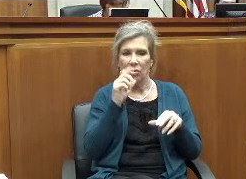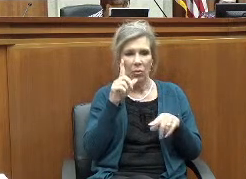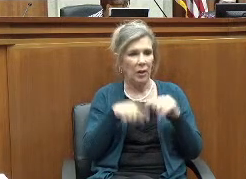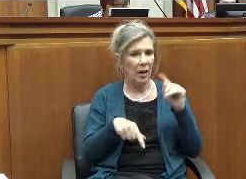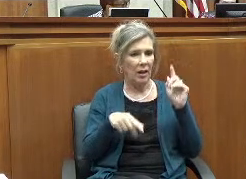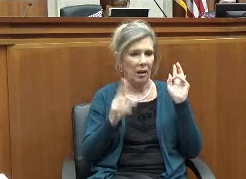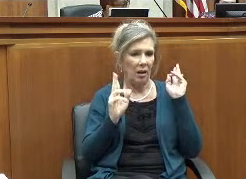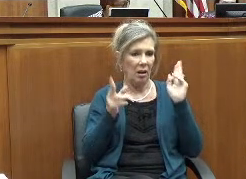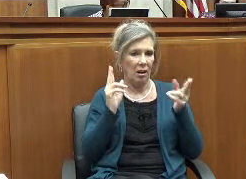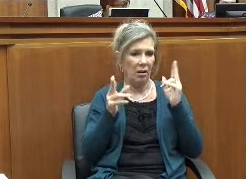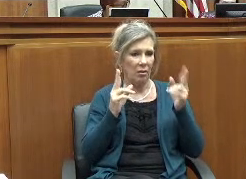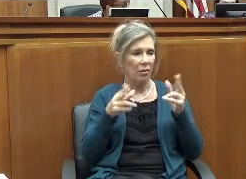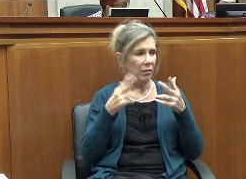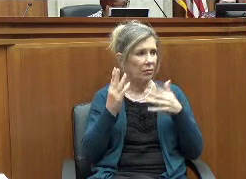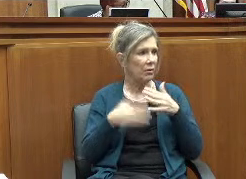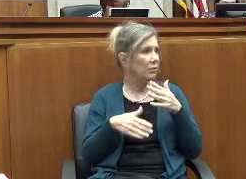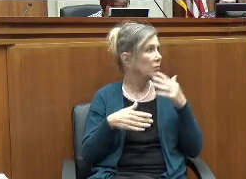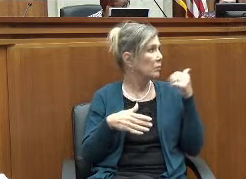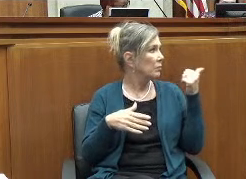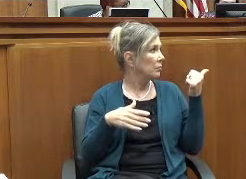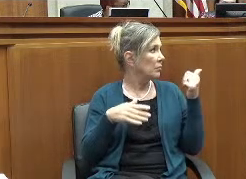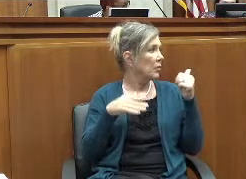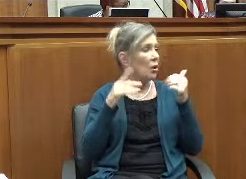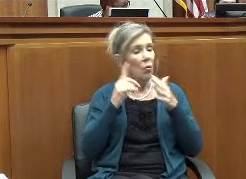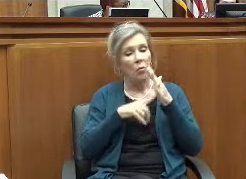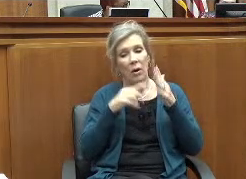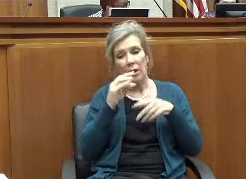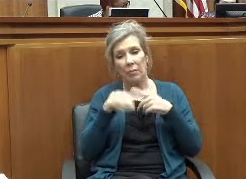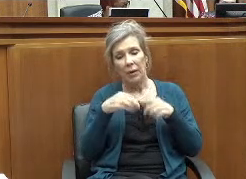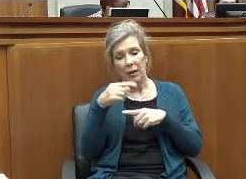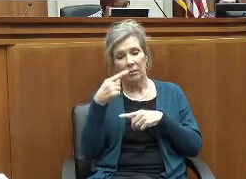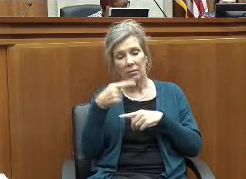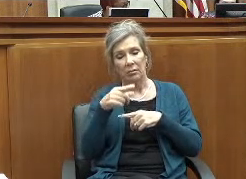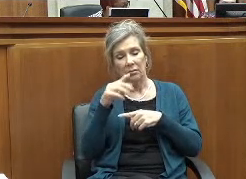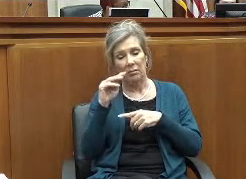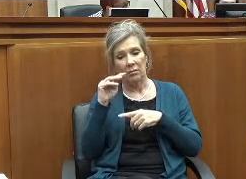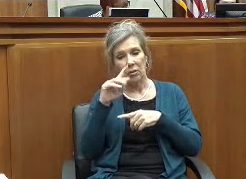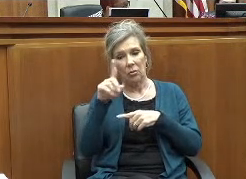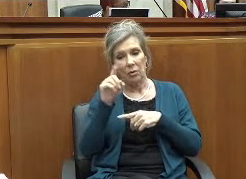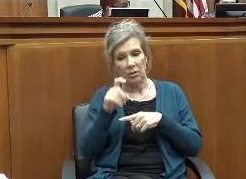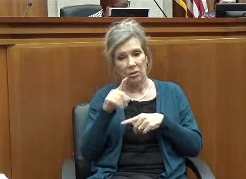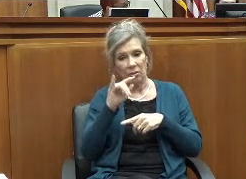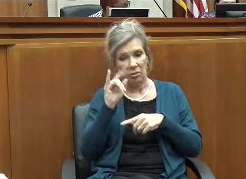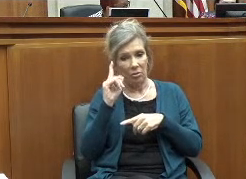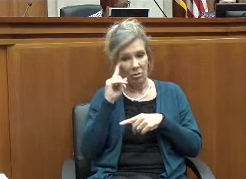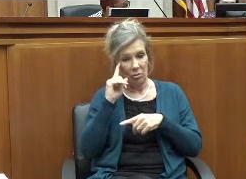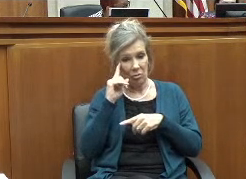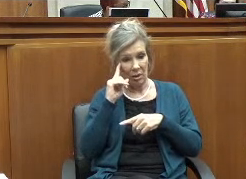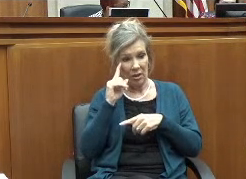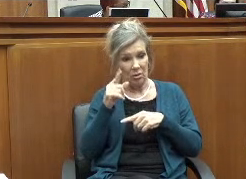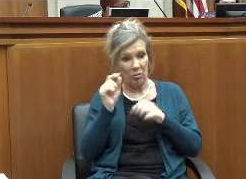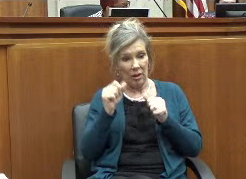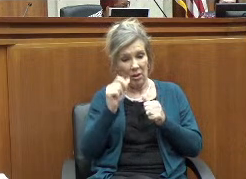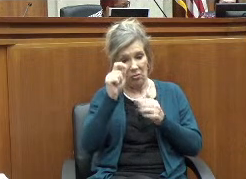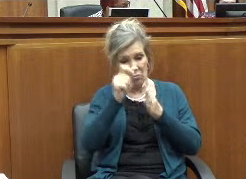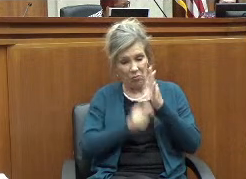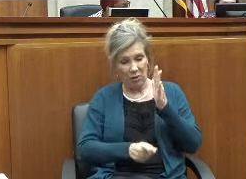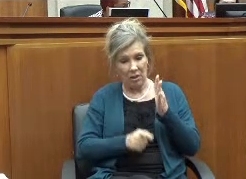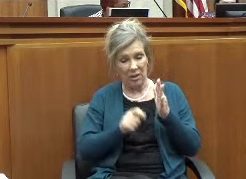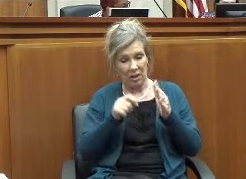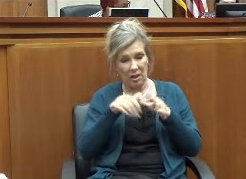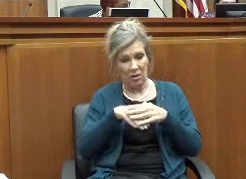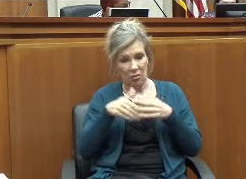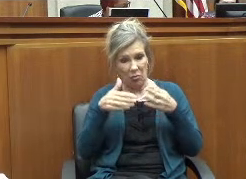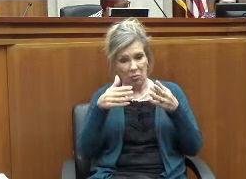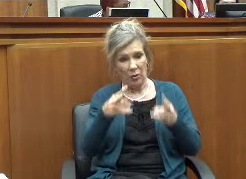about Mr. Garvey's question, and do you think that there's a way to get this written in a way that aligns with what everyone says they agree with by